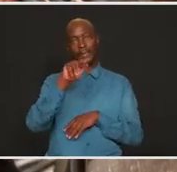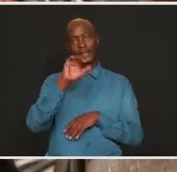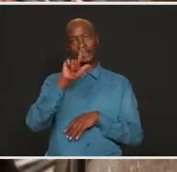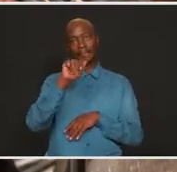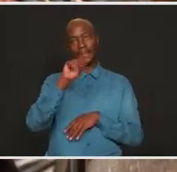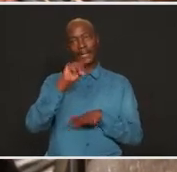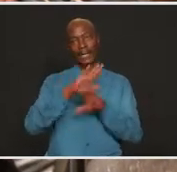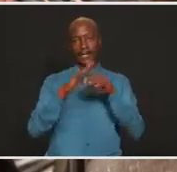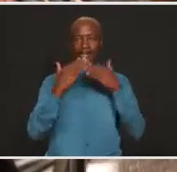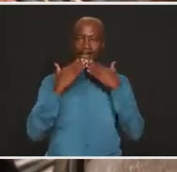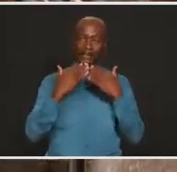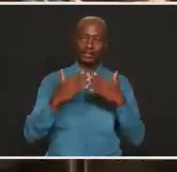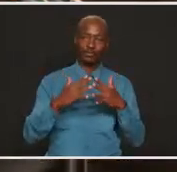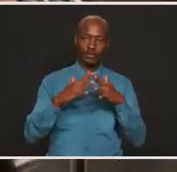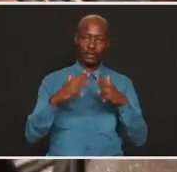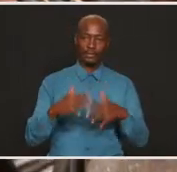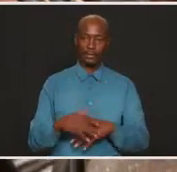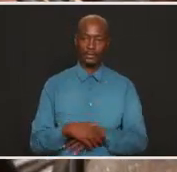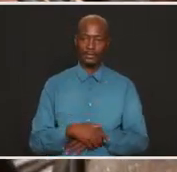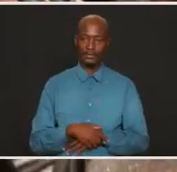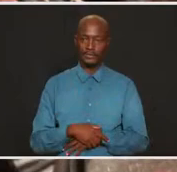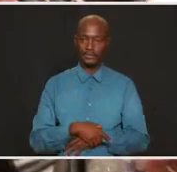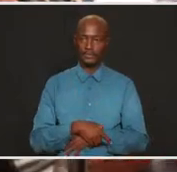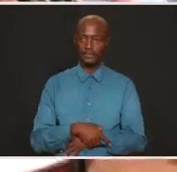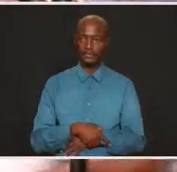thank you very much